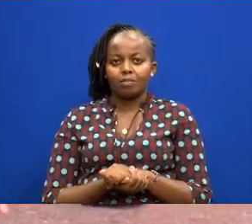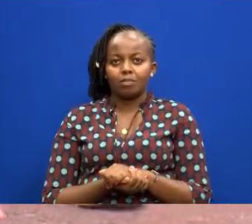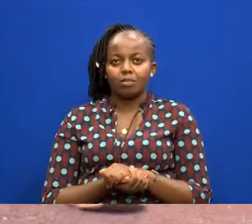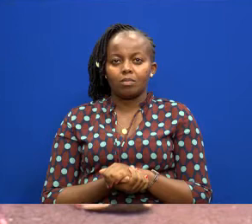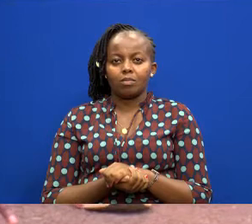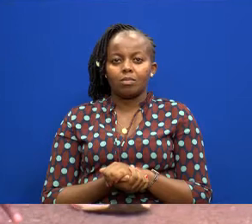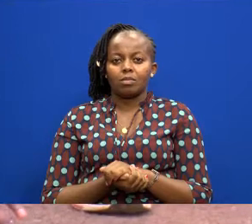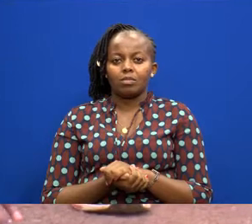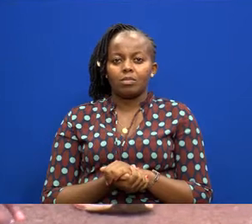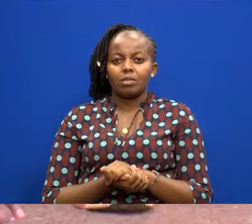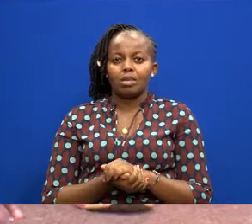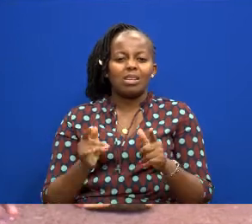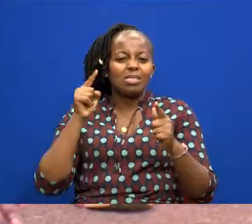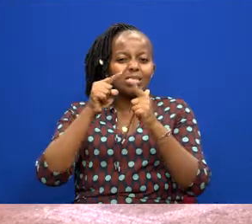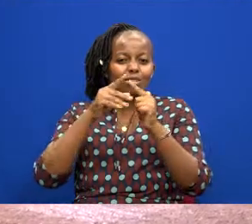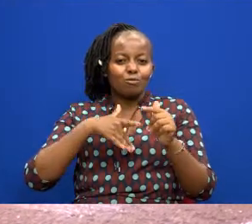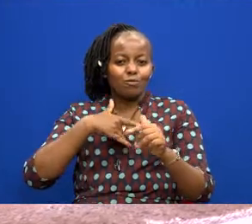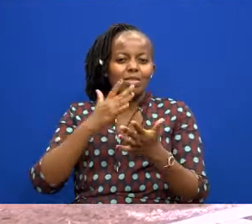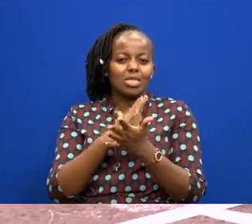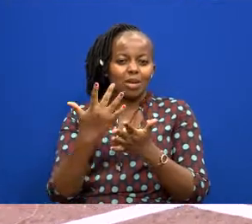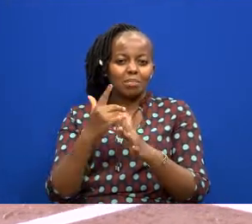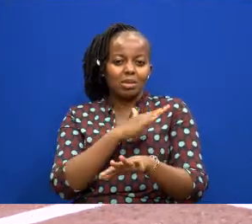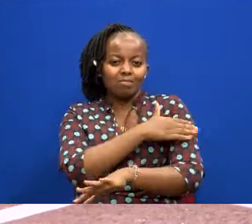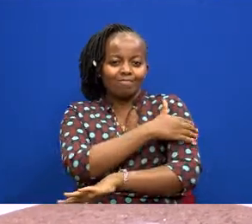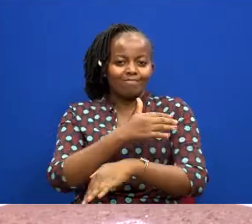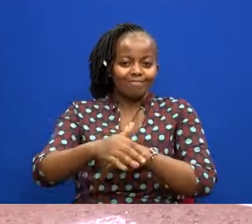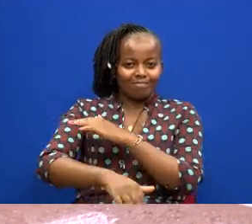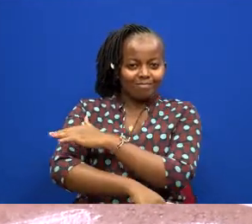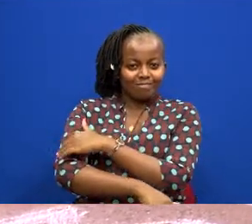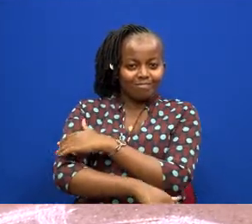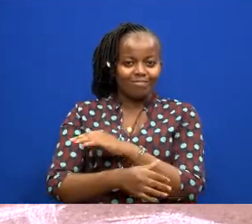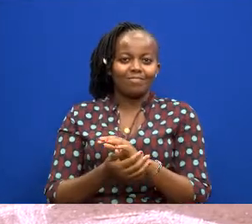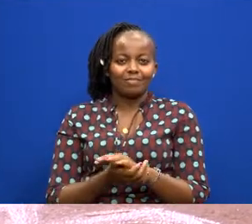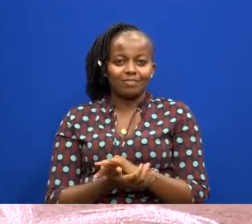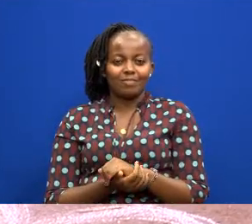huku. Stretch kabisa kabisa mpaka mahali unaweza fika.